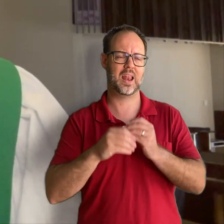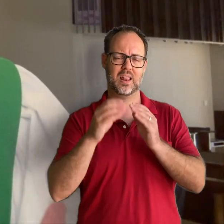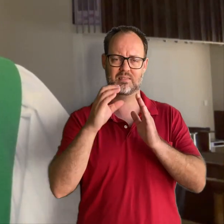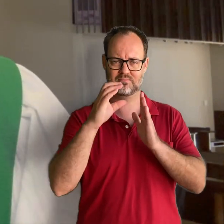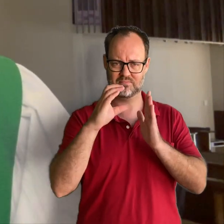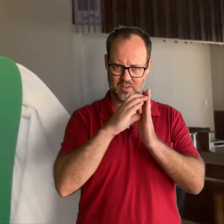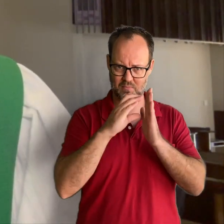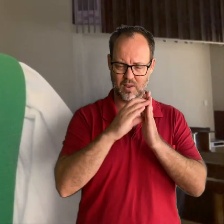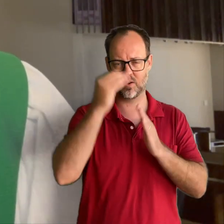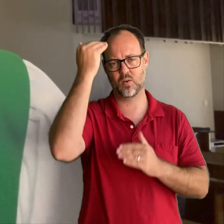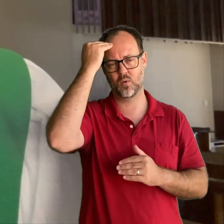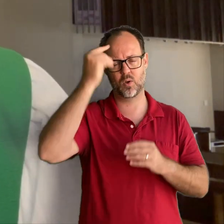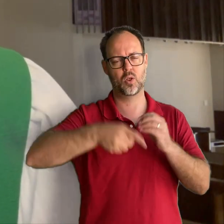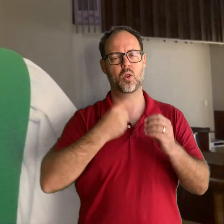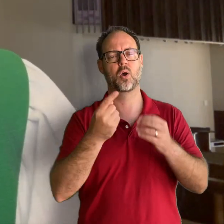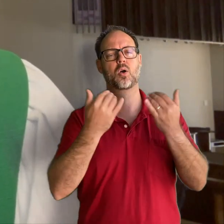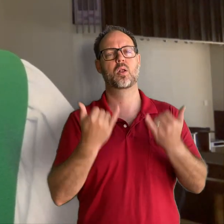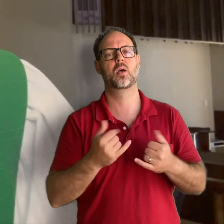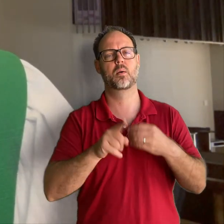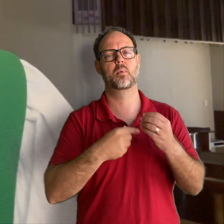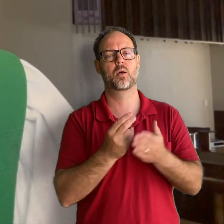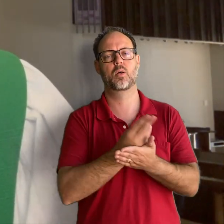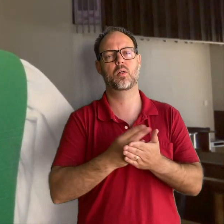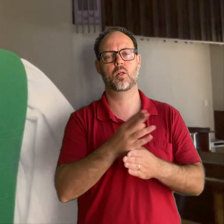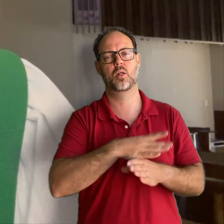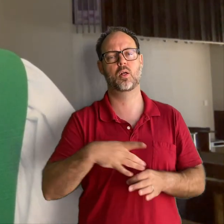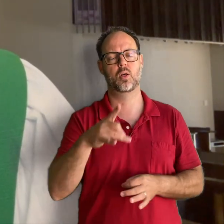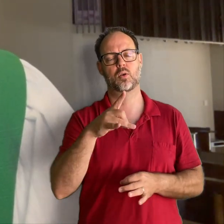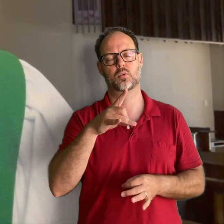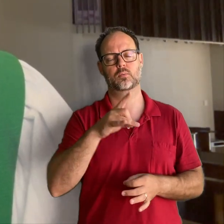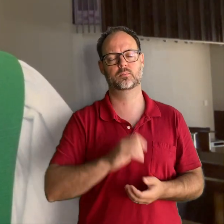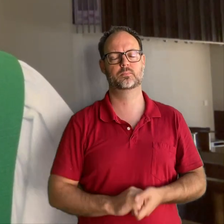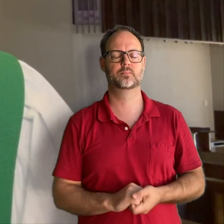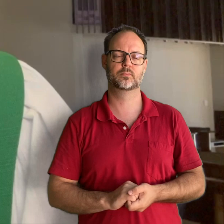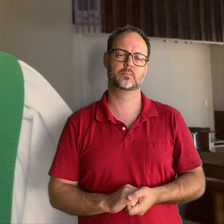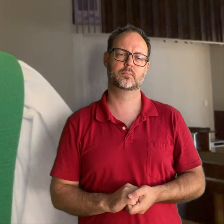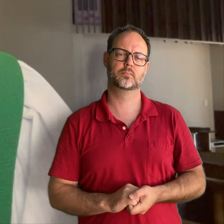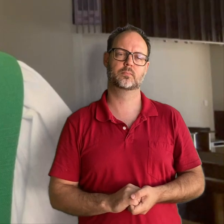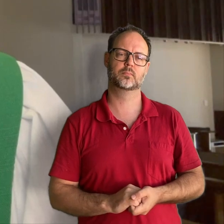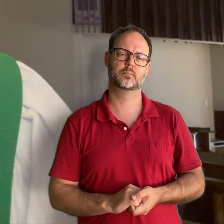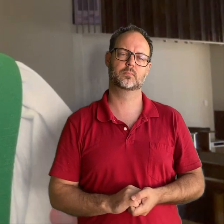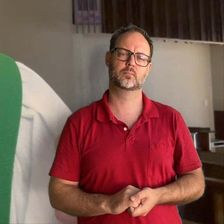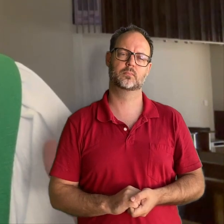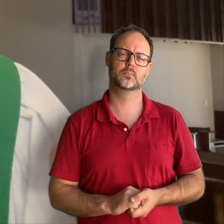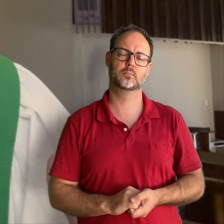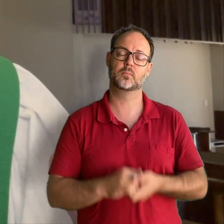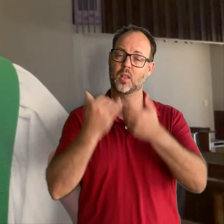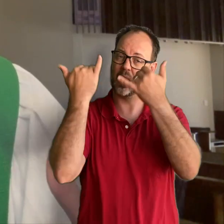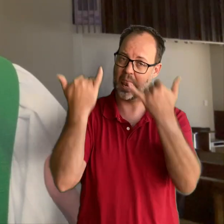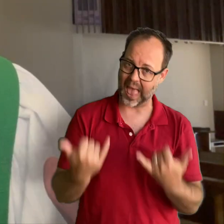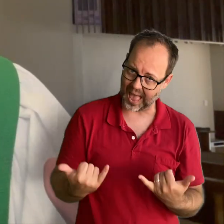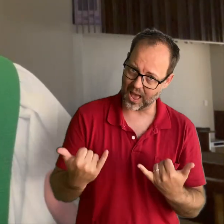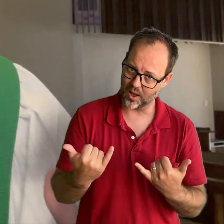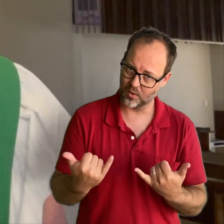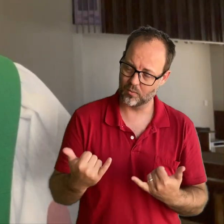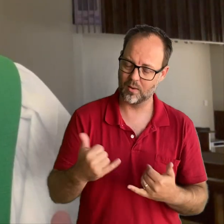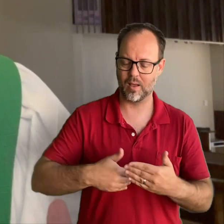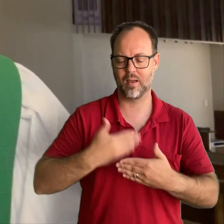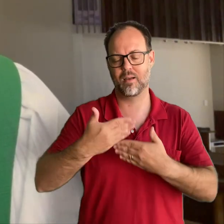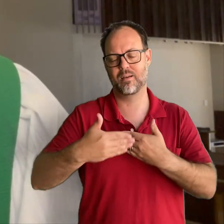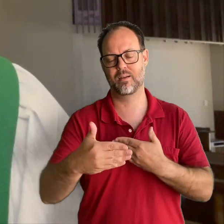that we know today about the Holy Spirit to the Nicene Creed. So now,